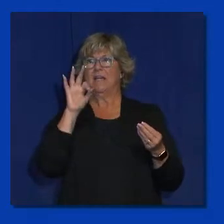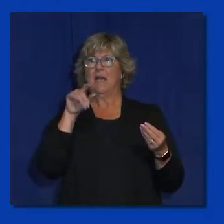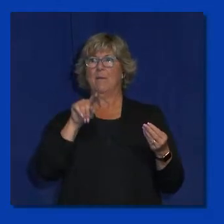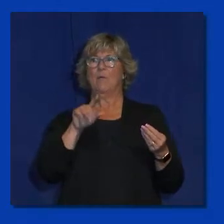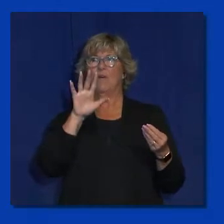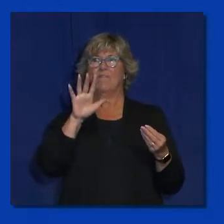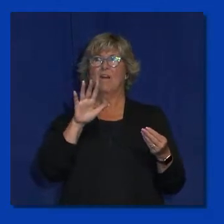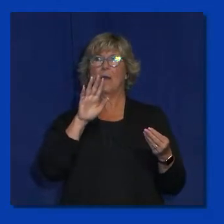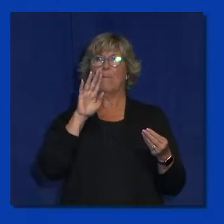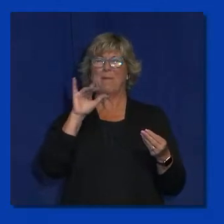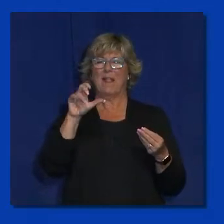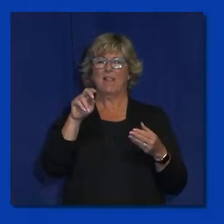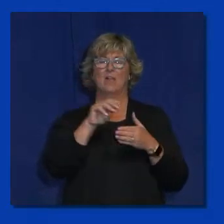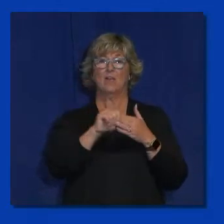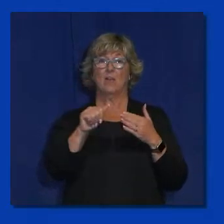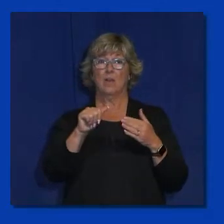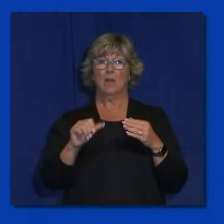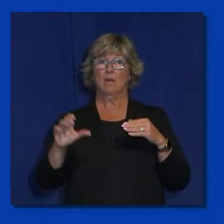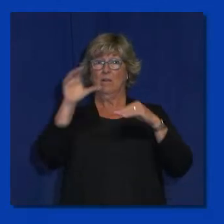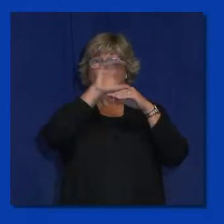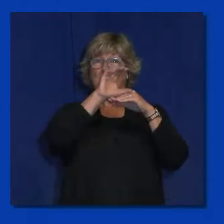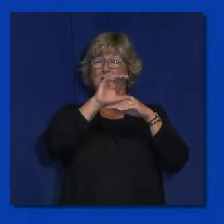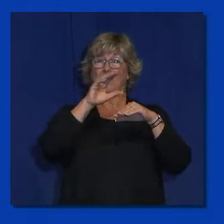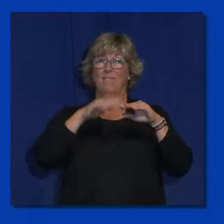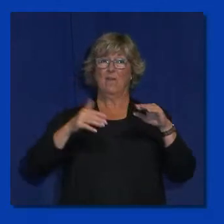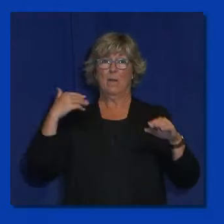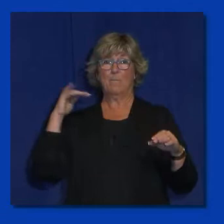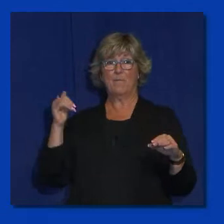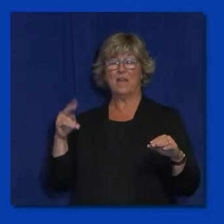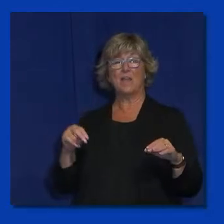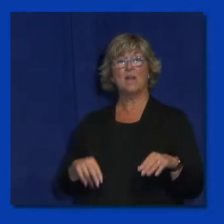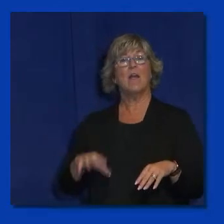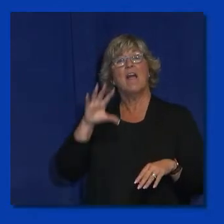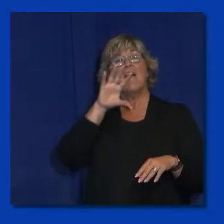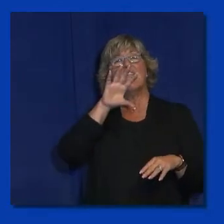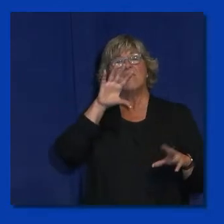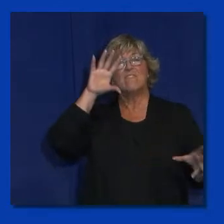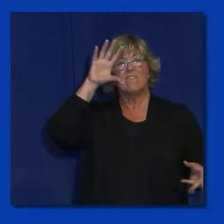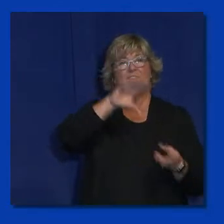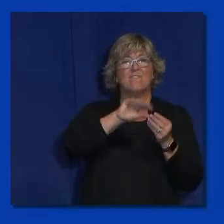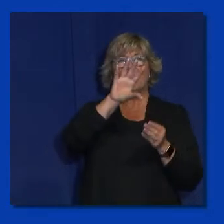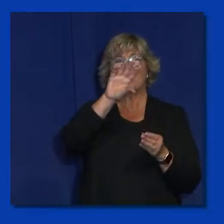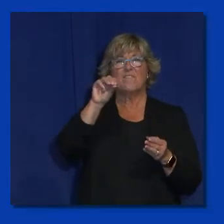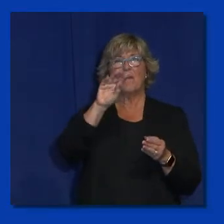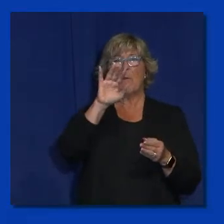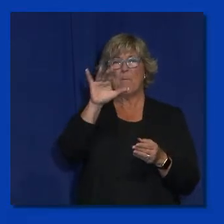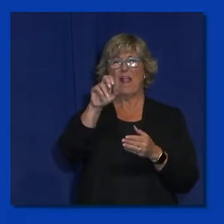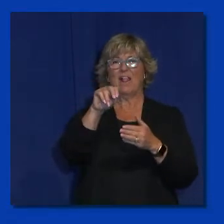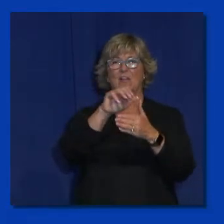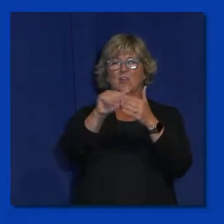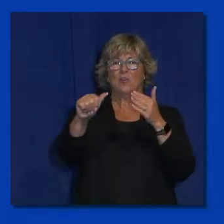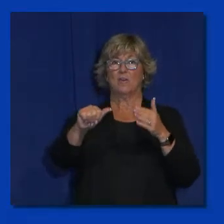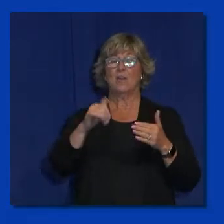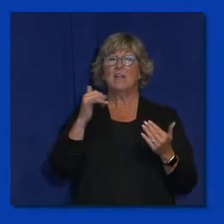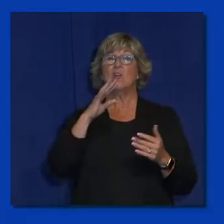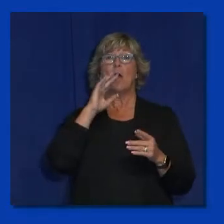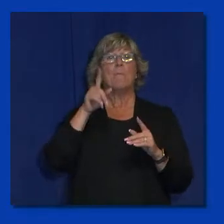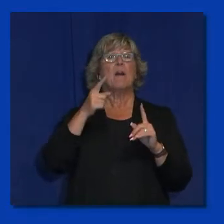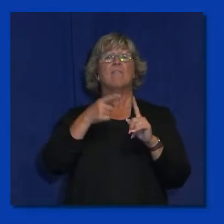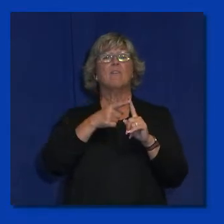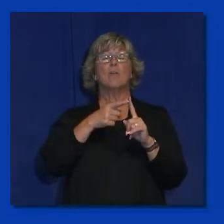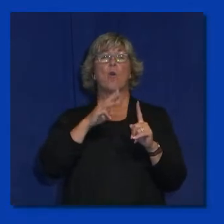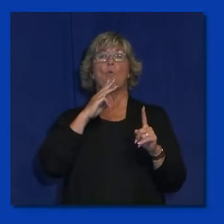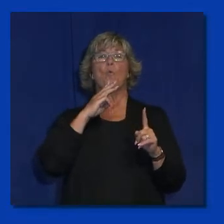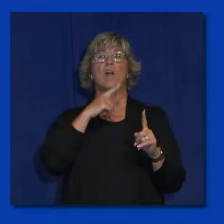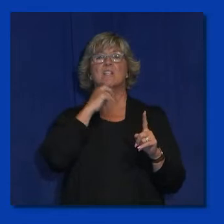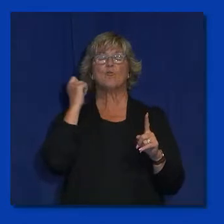billion beyond what we put out in January. Almost $50 billion in this space. Let's specifically talk about drought.